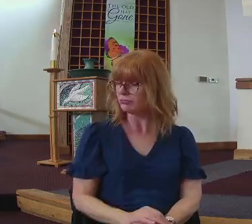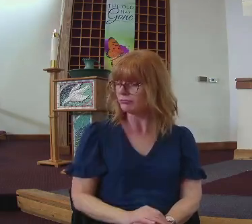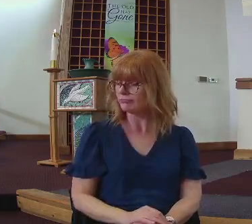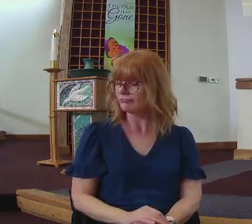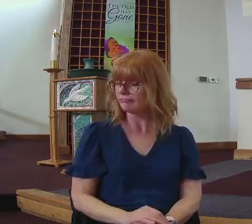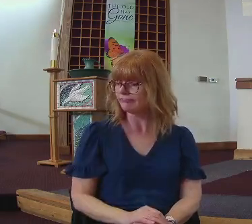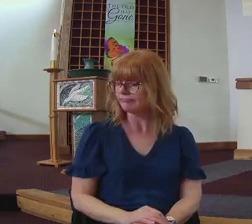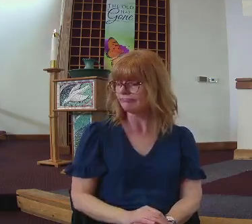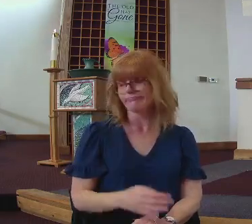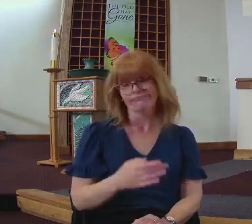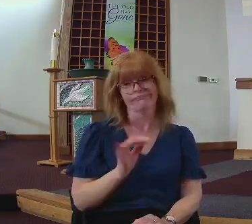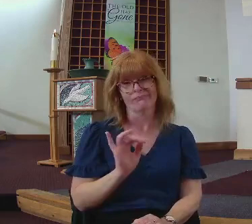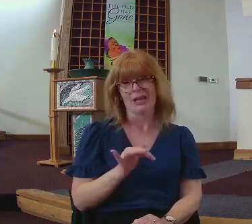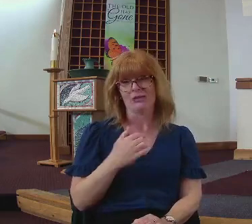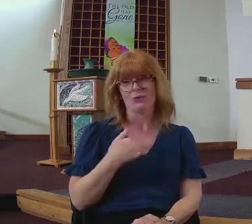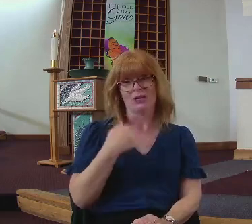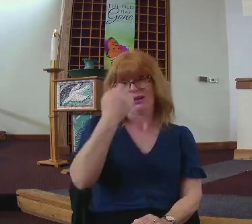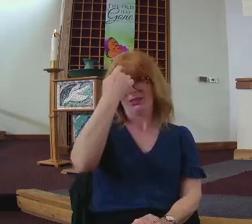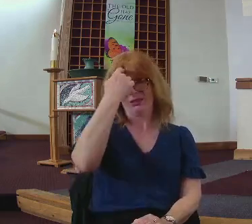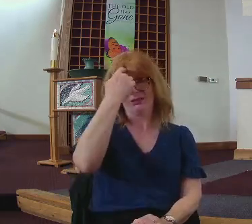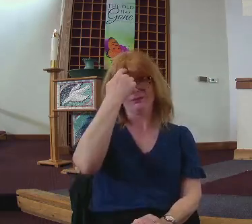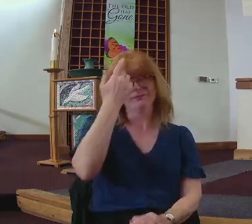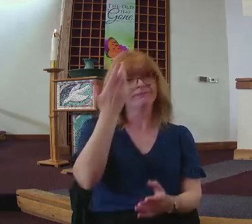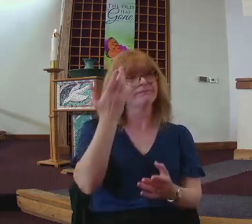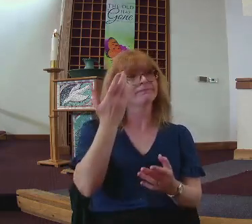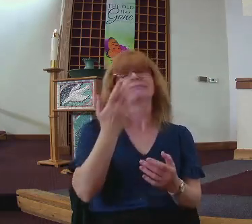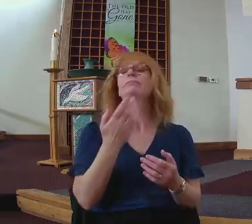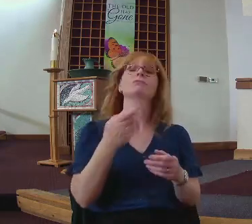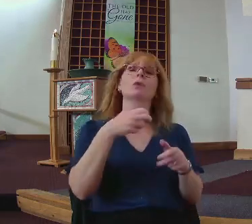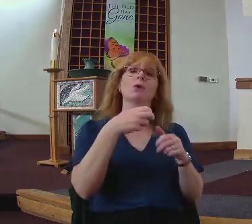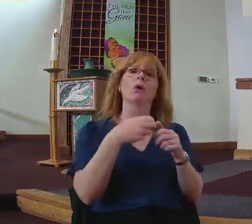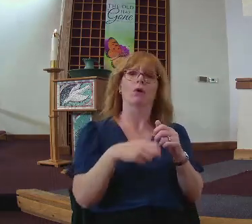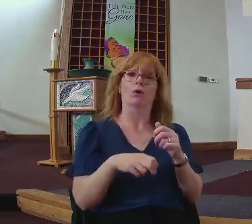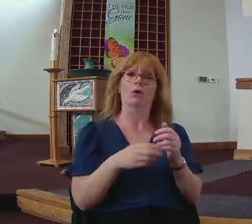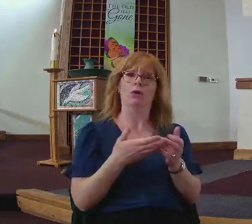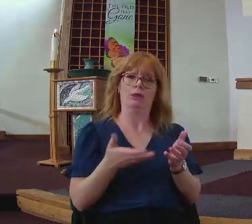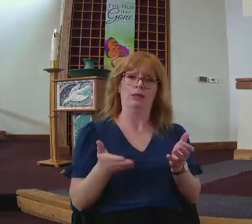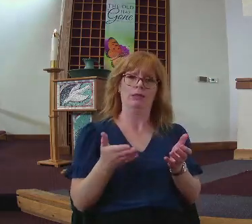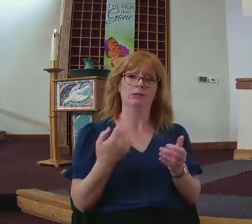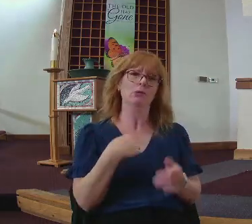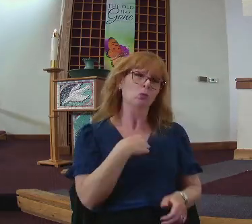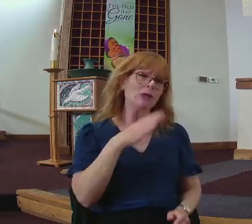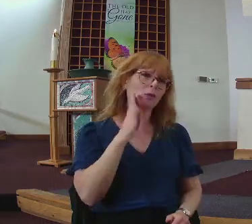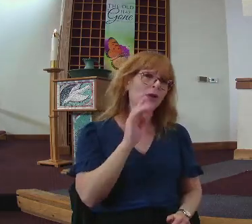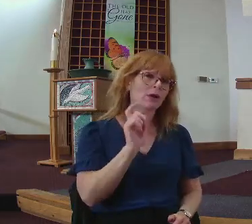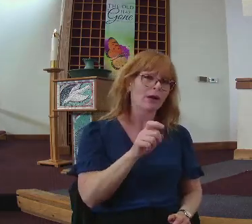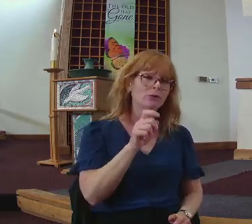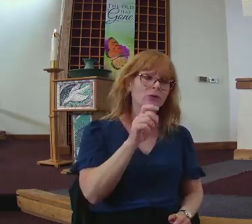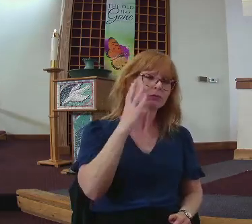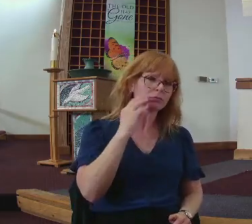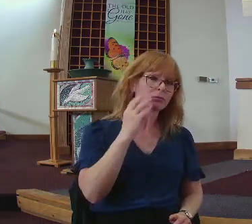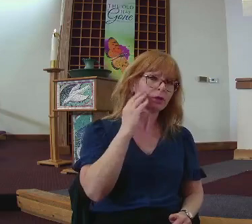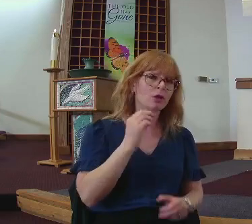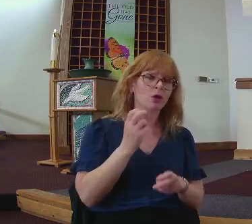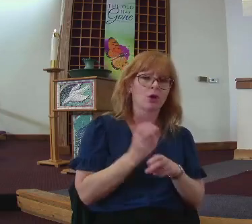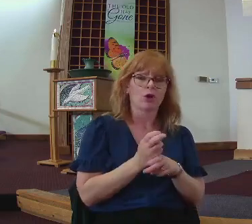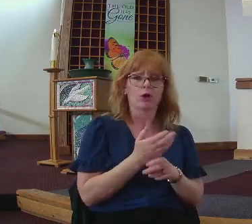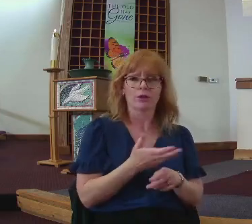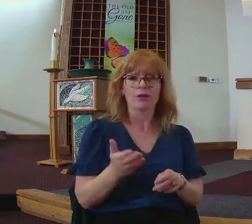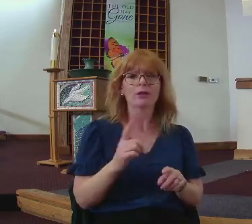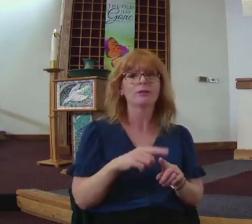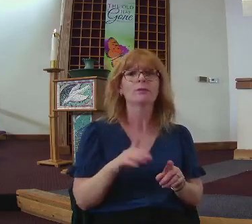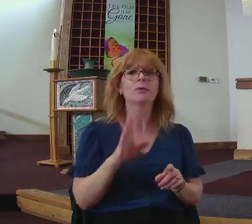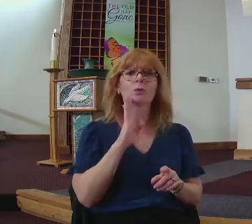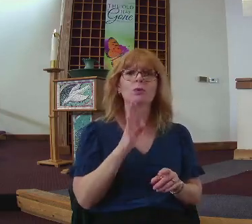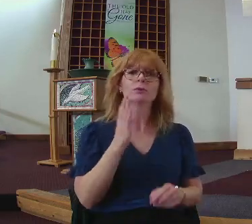That's my hope, is that even when hard things happen, that we'll still have joy. Maybe